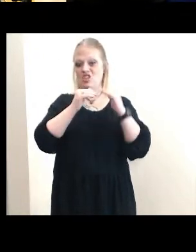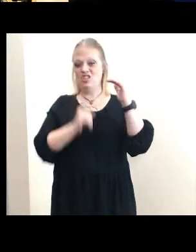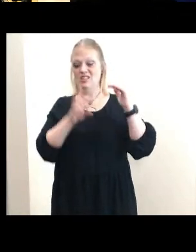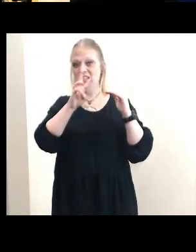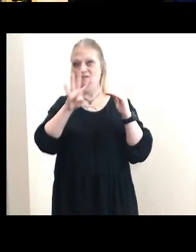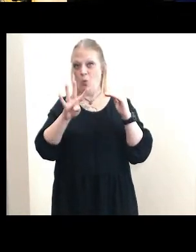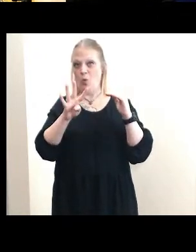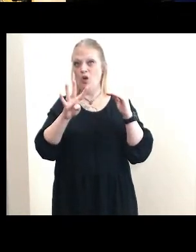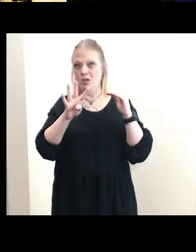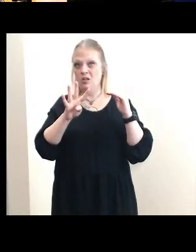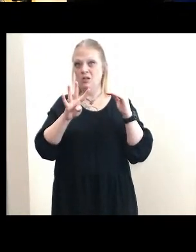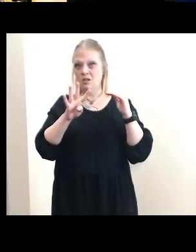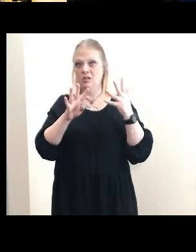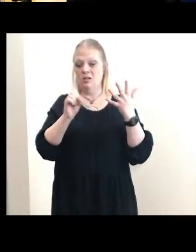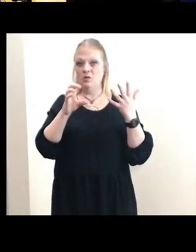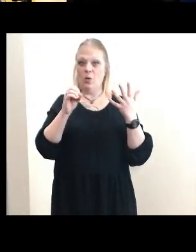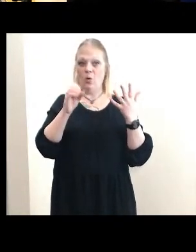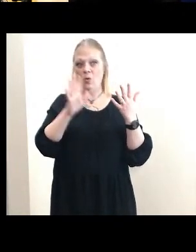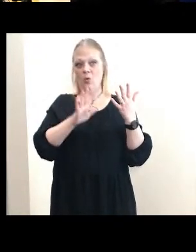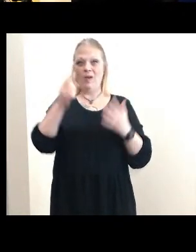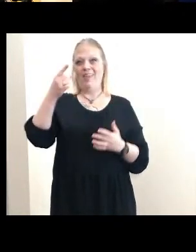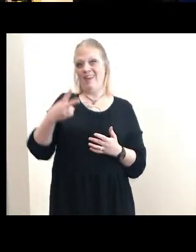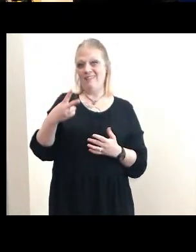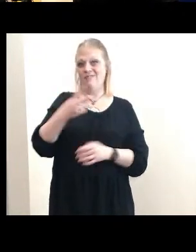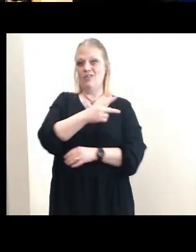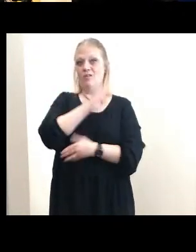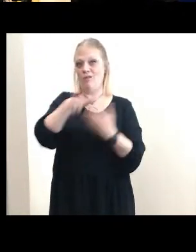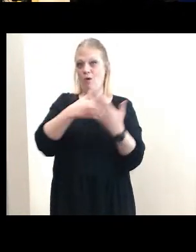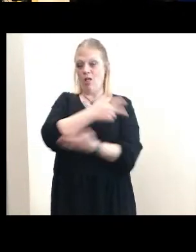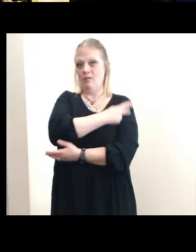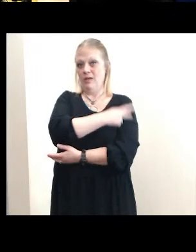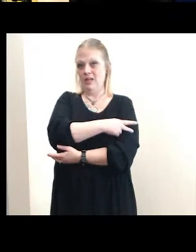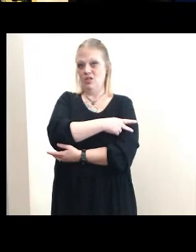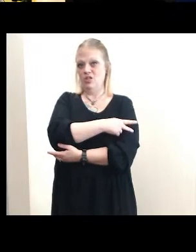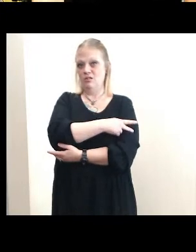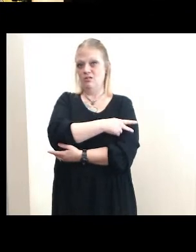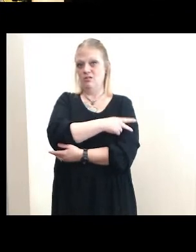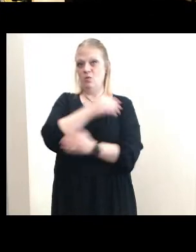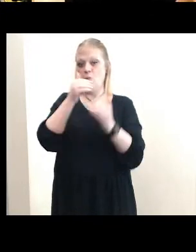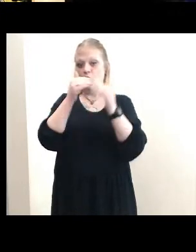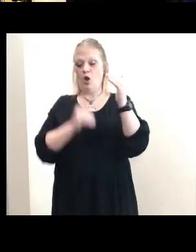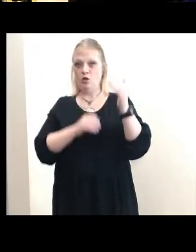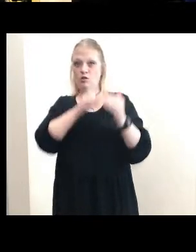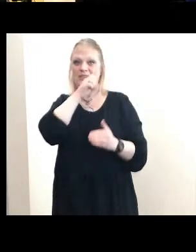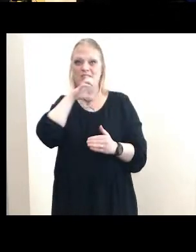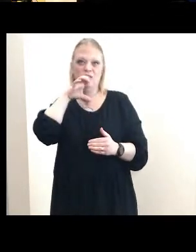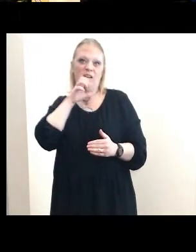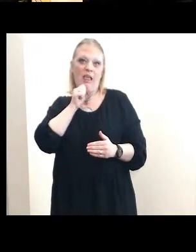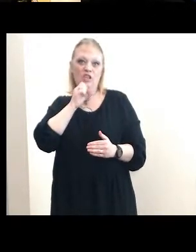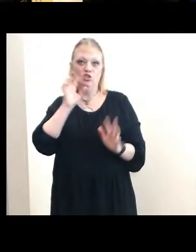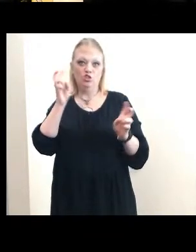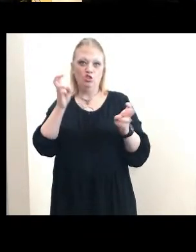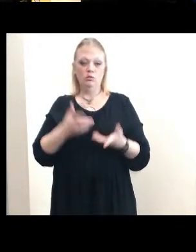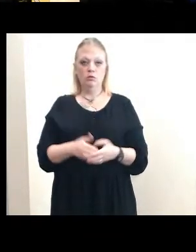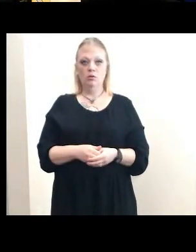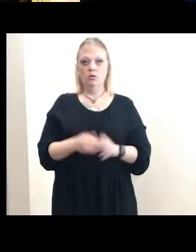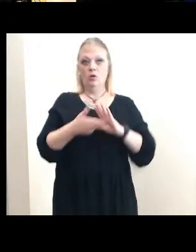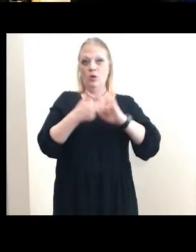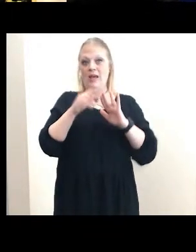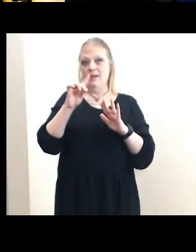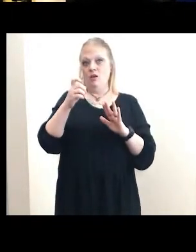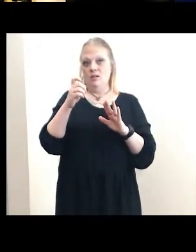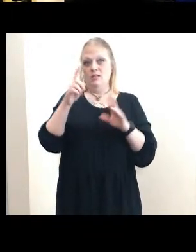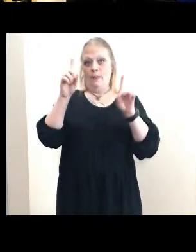had COVID-19, so roughly half of the patients were under senior aged. Diagnostic